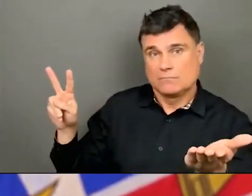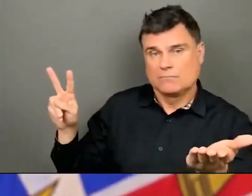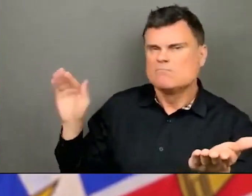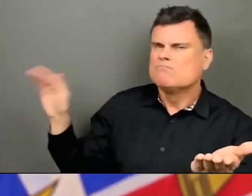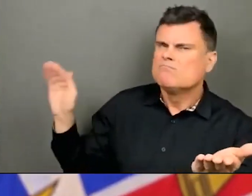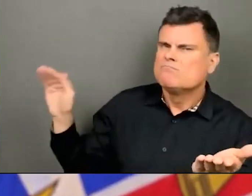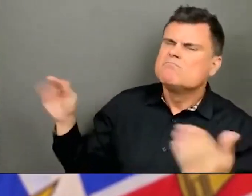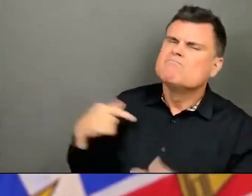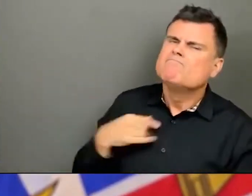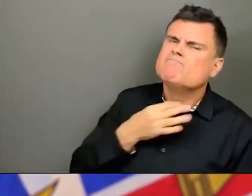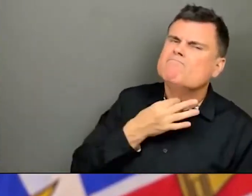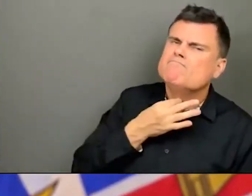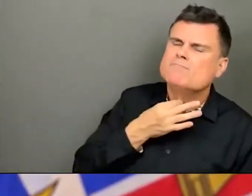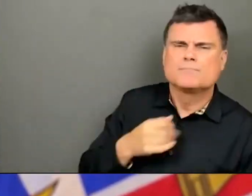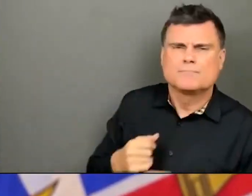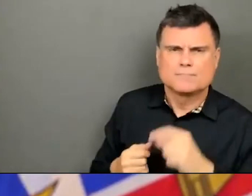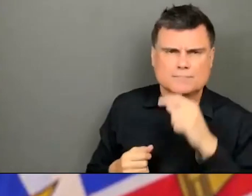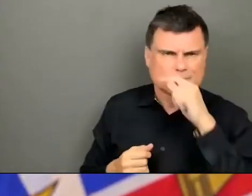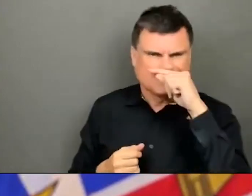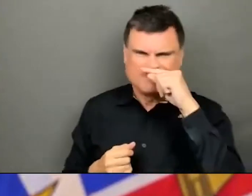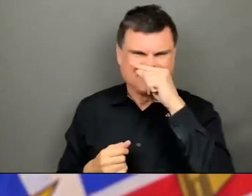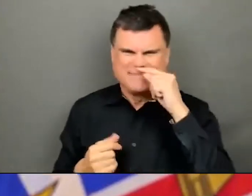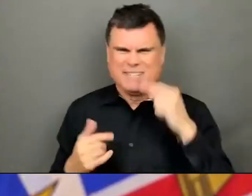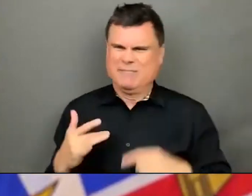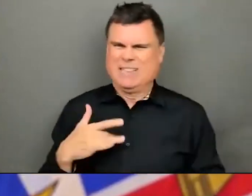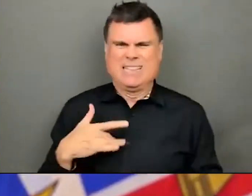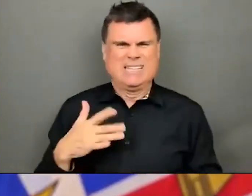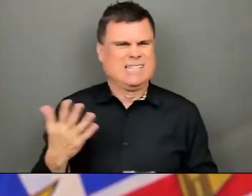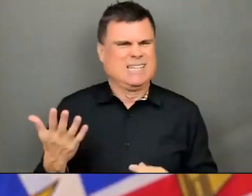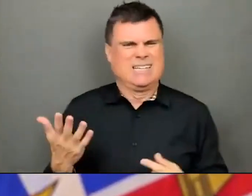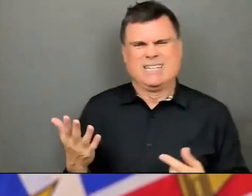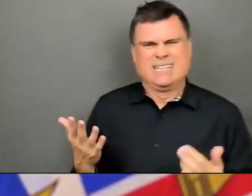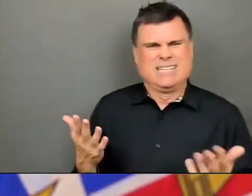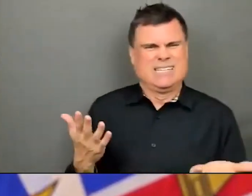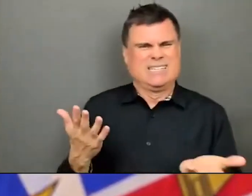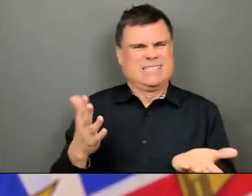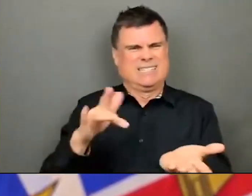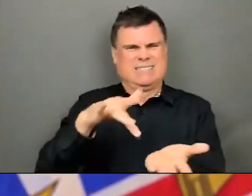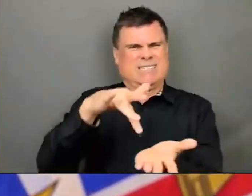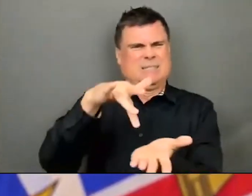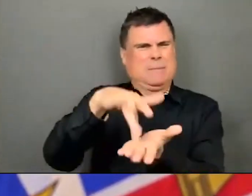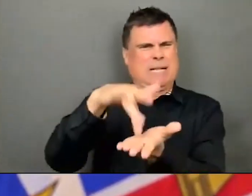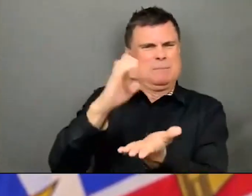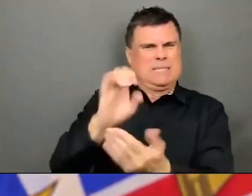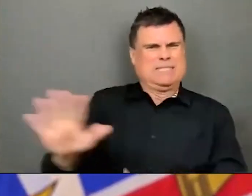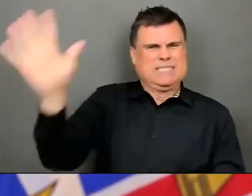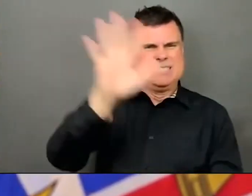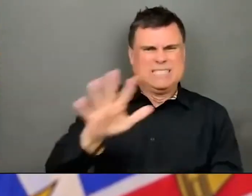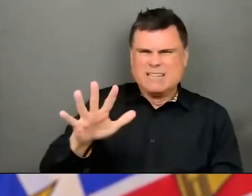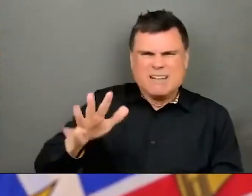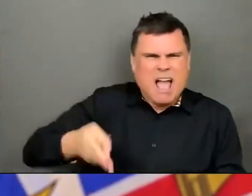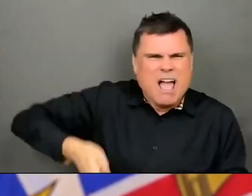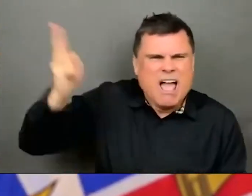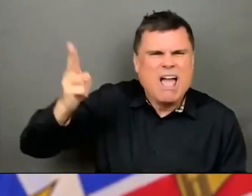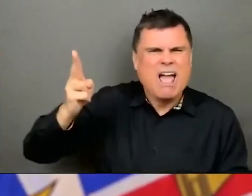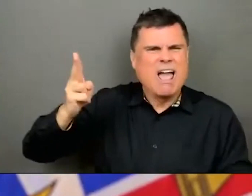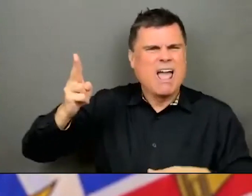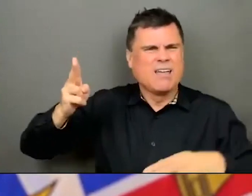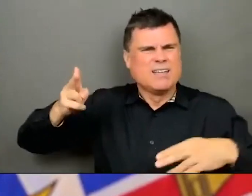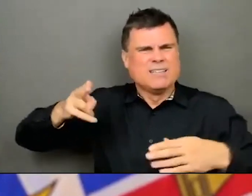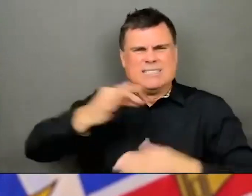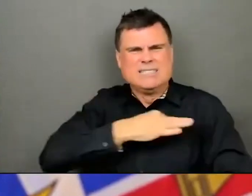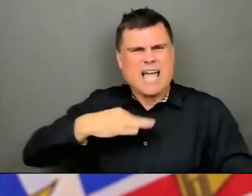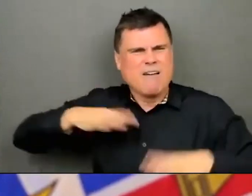Basically, what is up with Interior Health? Why is it that their unvaccinated healthcare numbers are so much higher than other regions with much